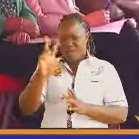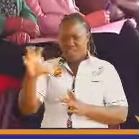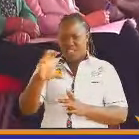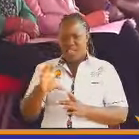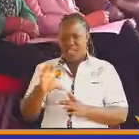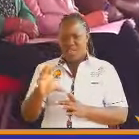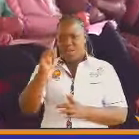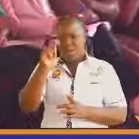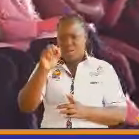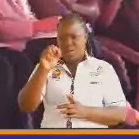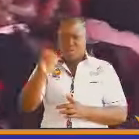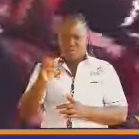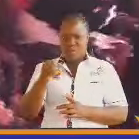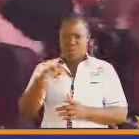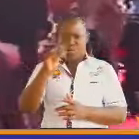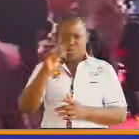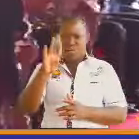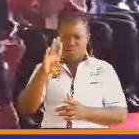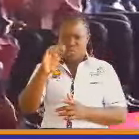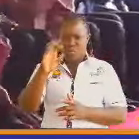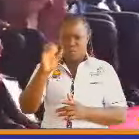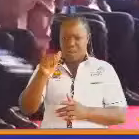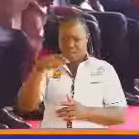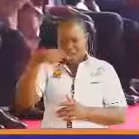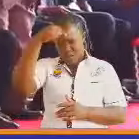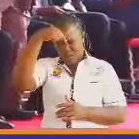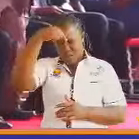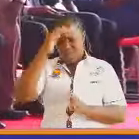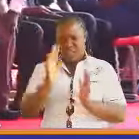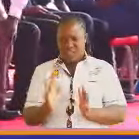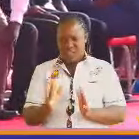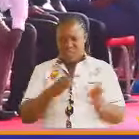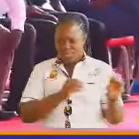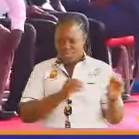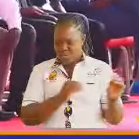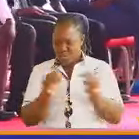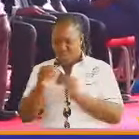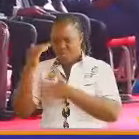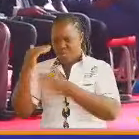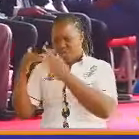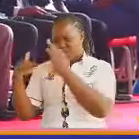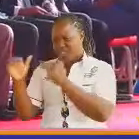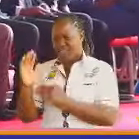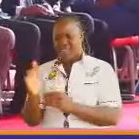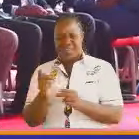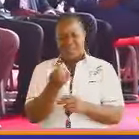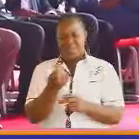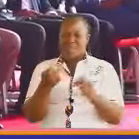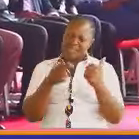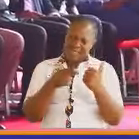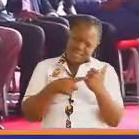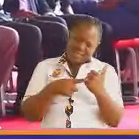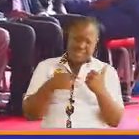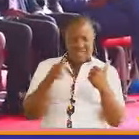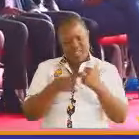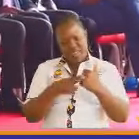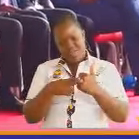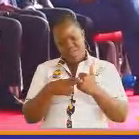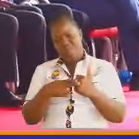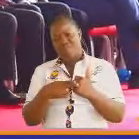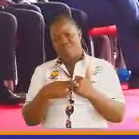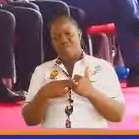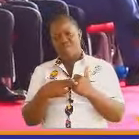Professor Chola. Professor, you have moved this university in a mere 6-7 years from a farmer's